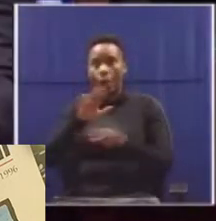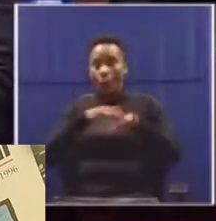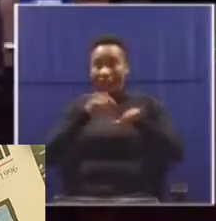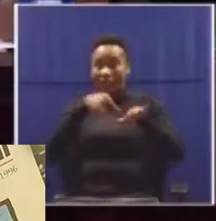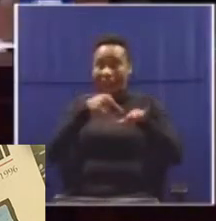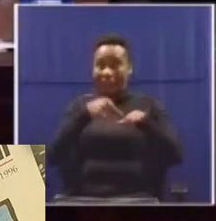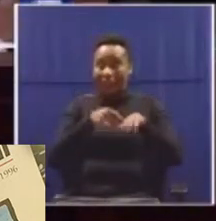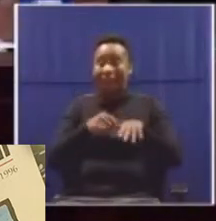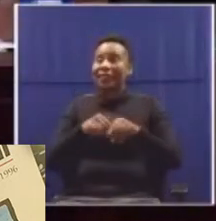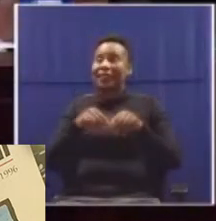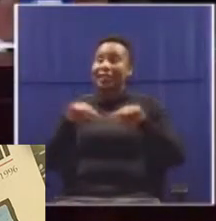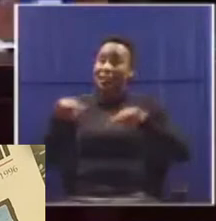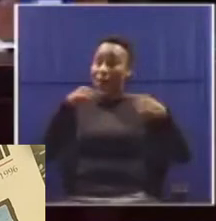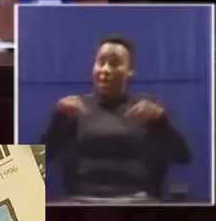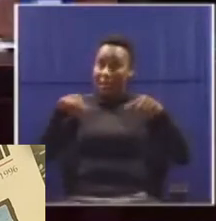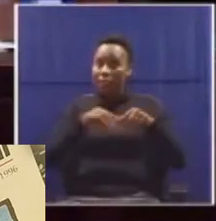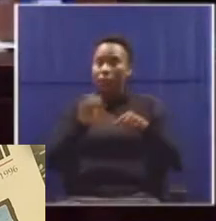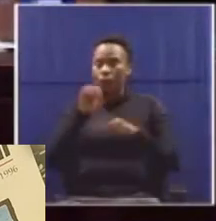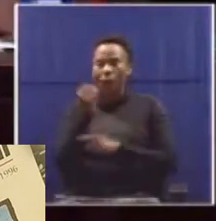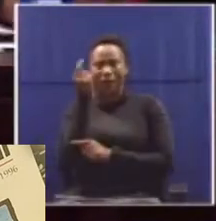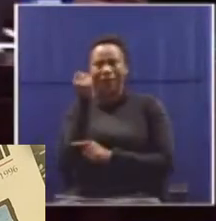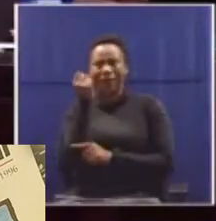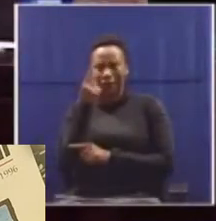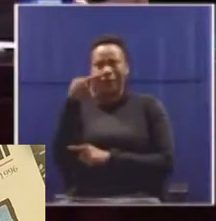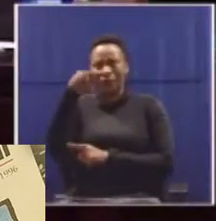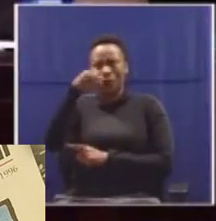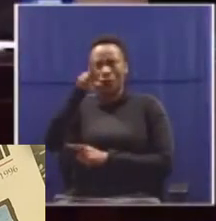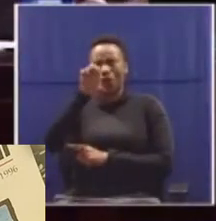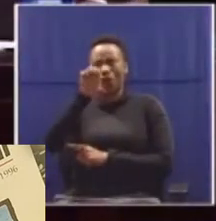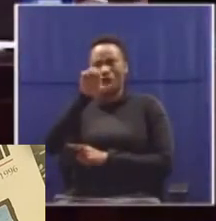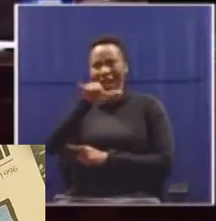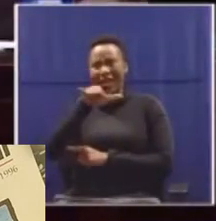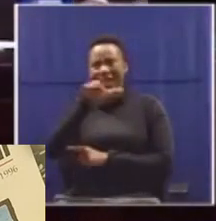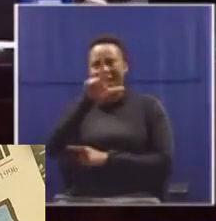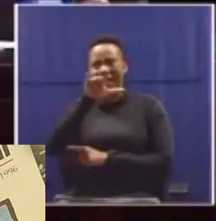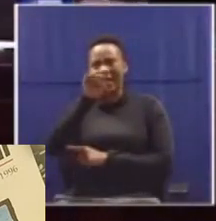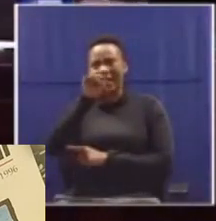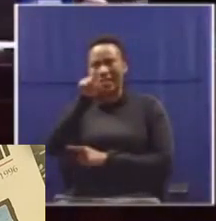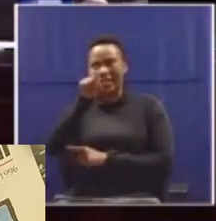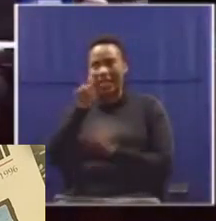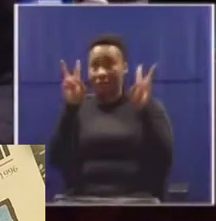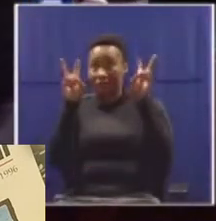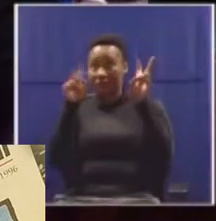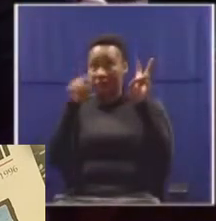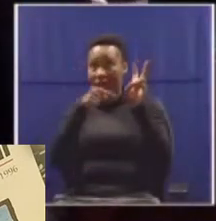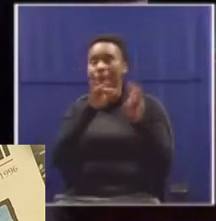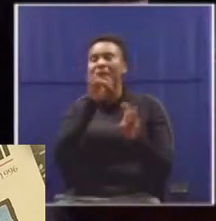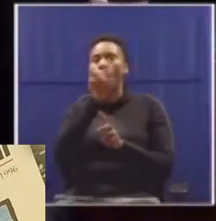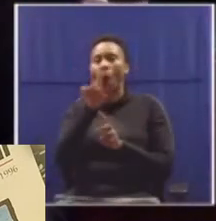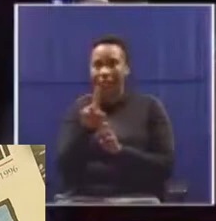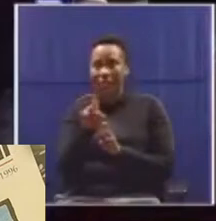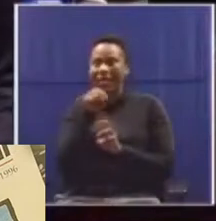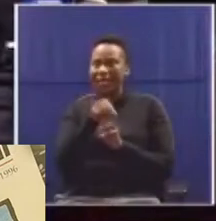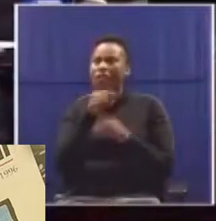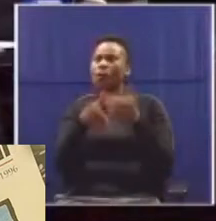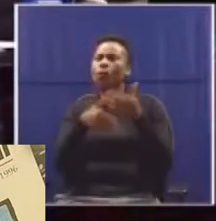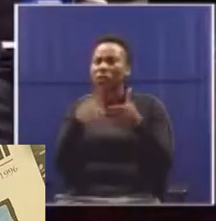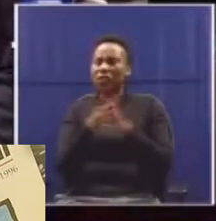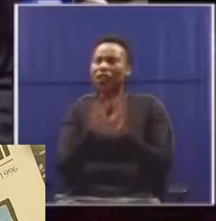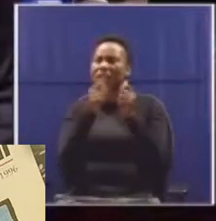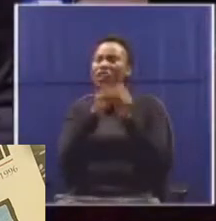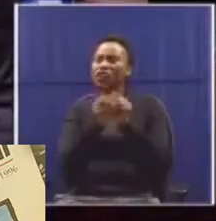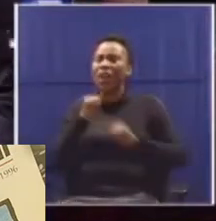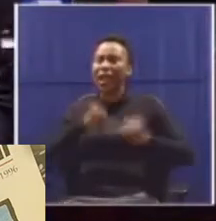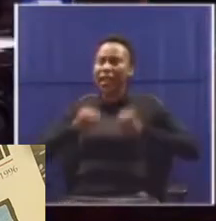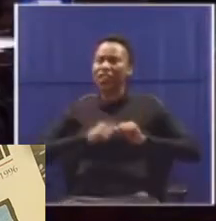he understands what grade listing means this is a process that the financial action task forces